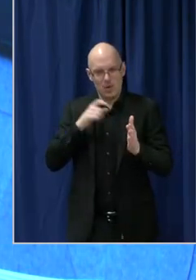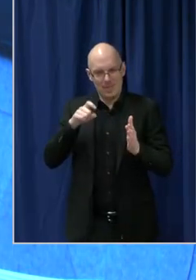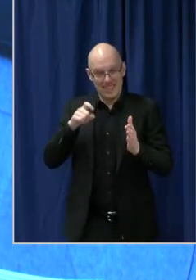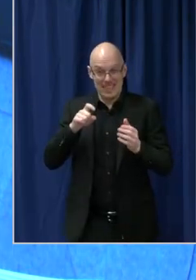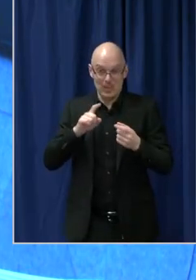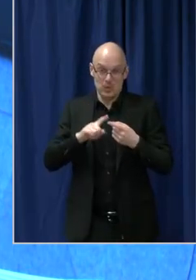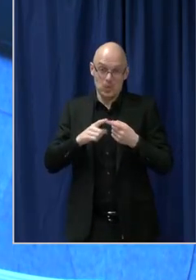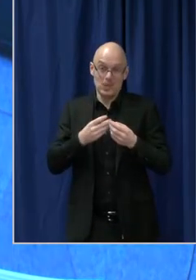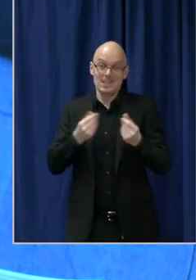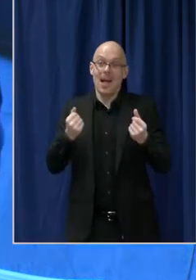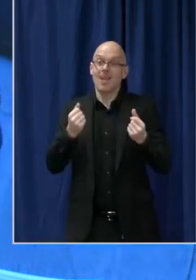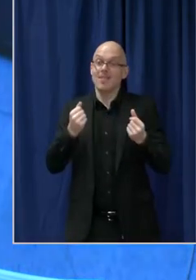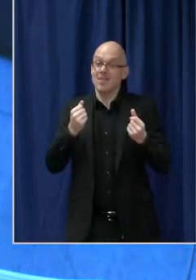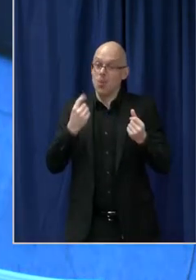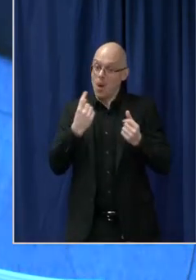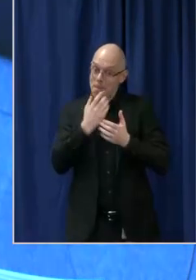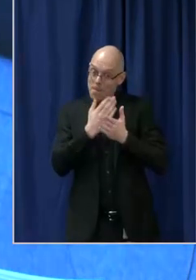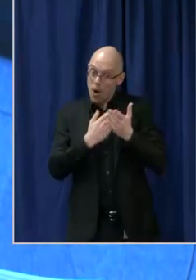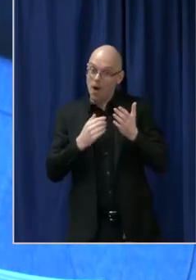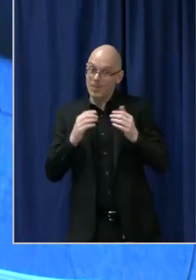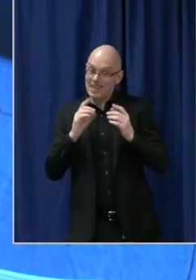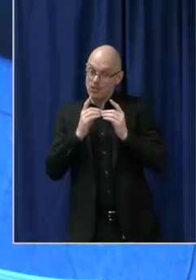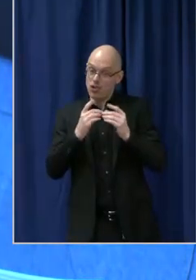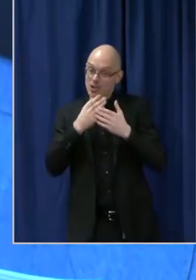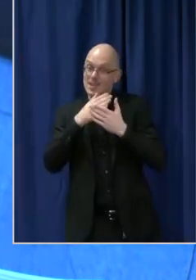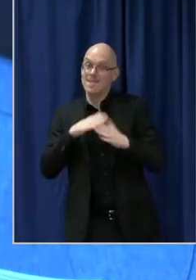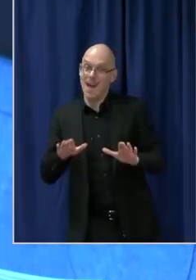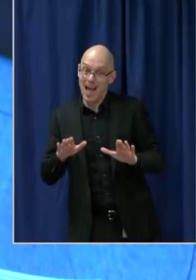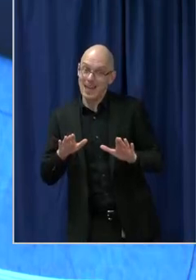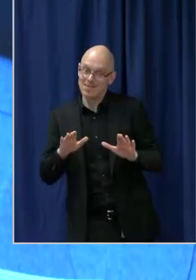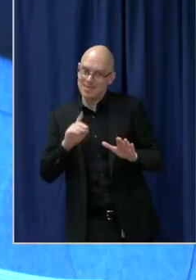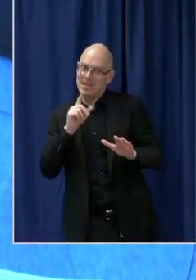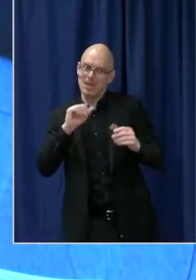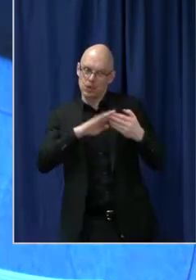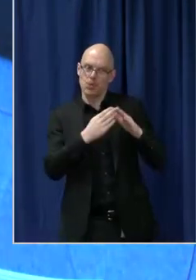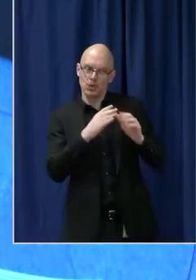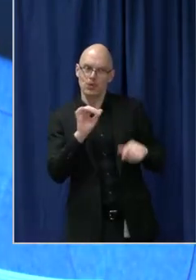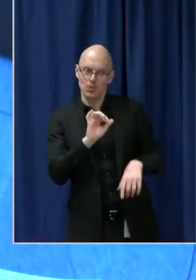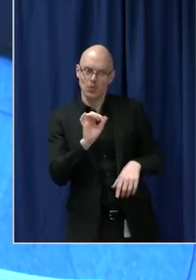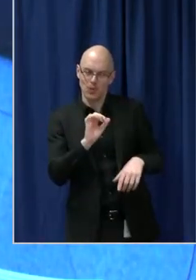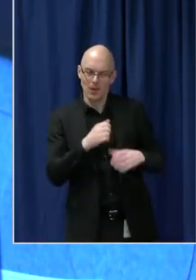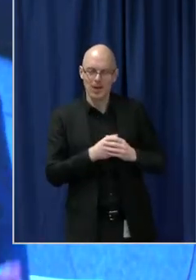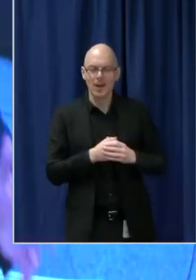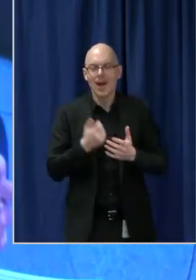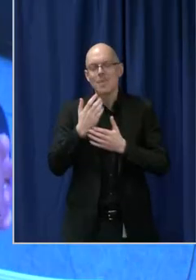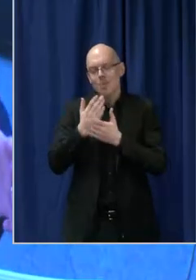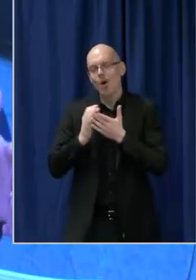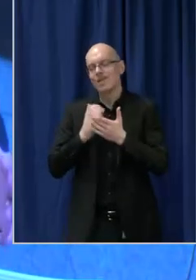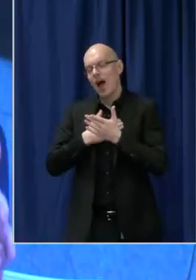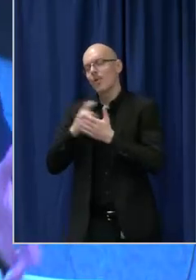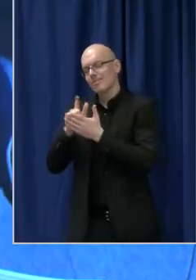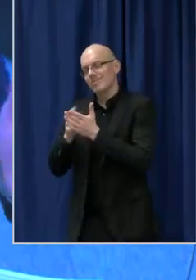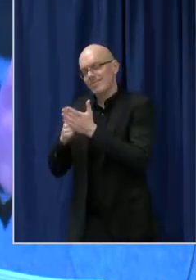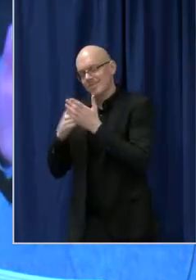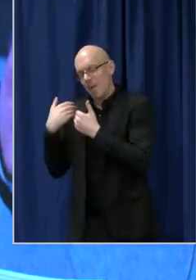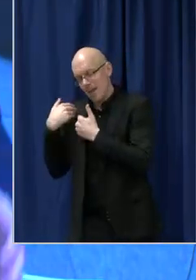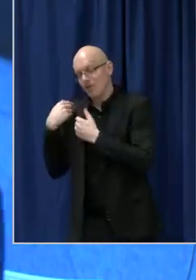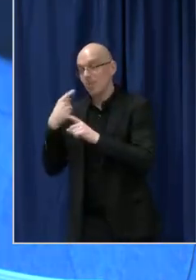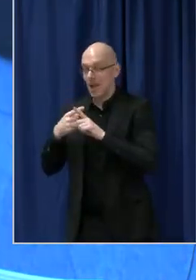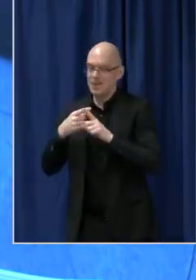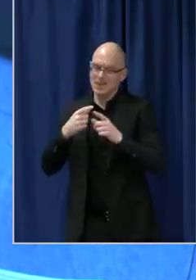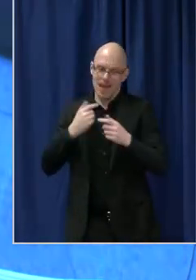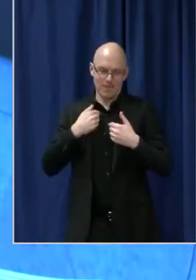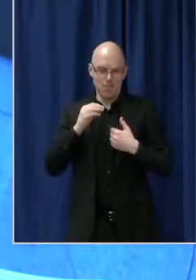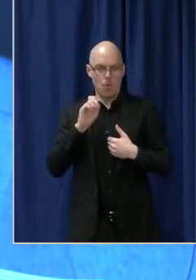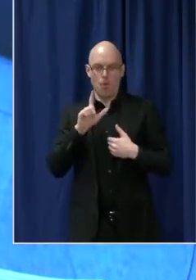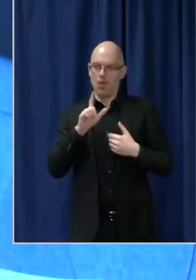digital divide, which again is part of our statutory obligation but responsibility to do as well. With that, I'm happy to let you guys get back to work, or if there is, you know, a question or